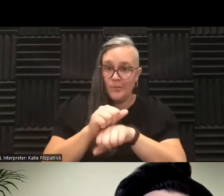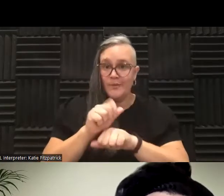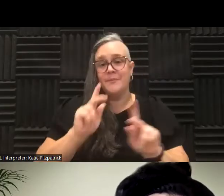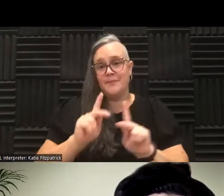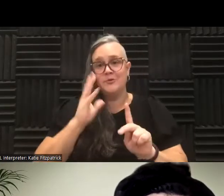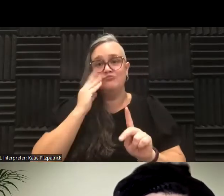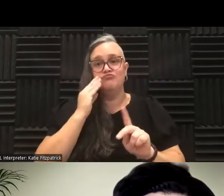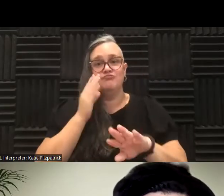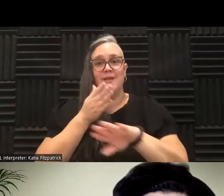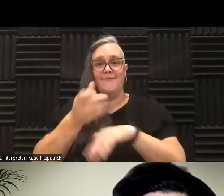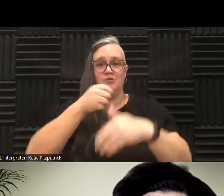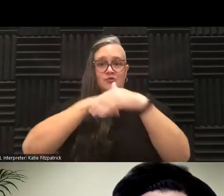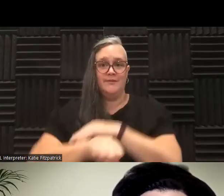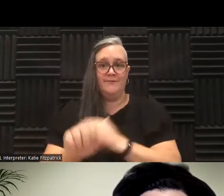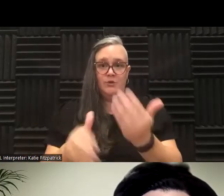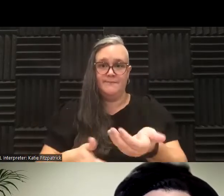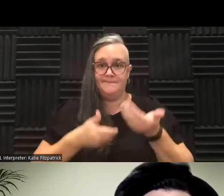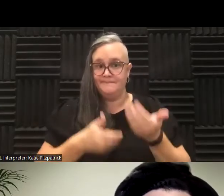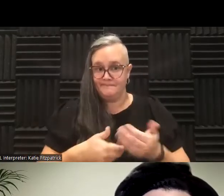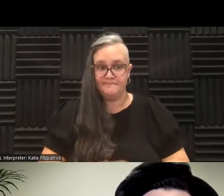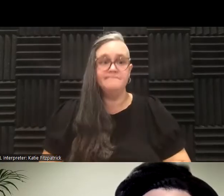after delivering.